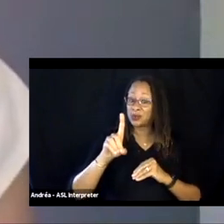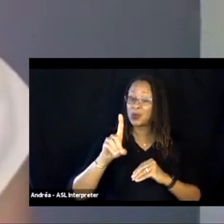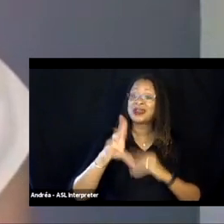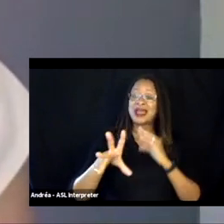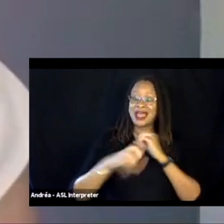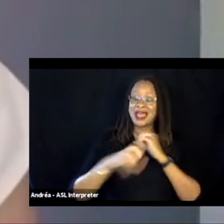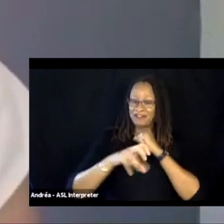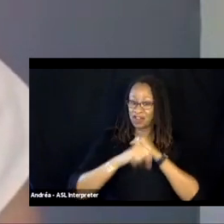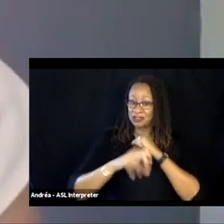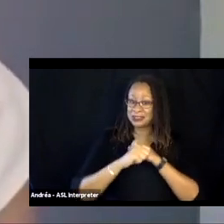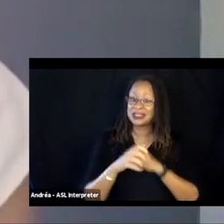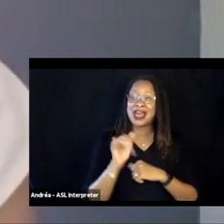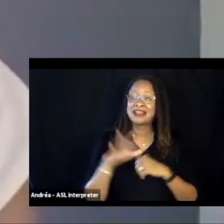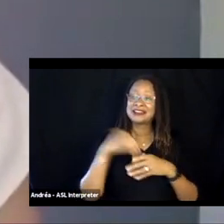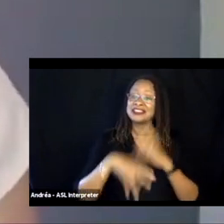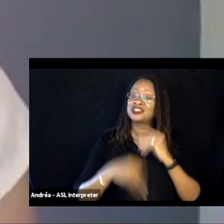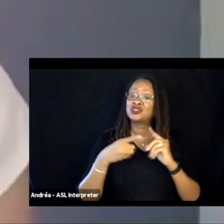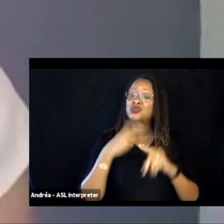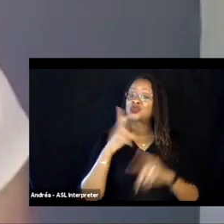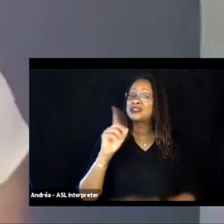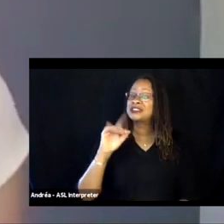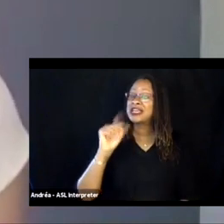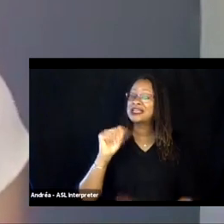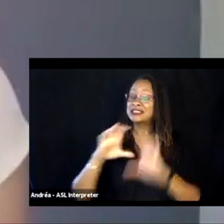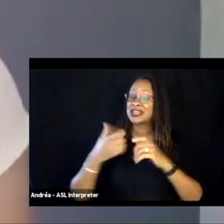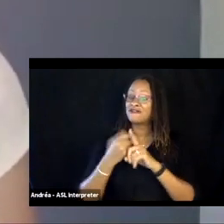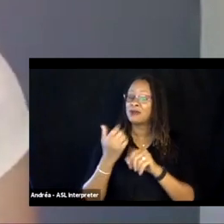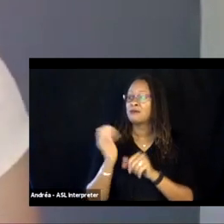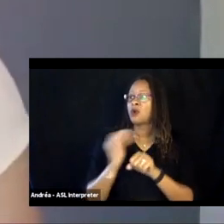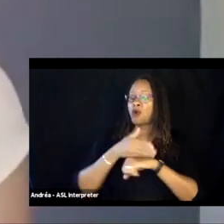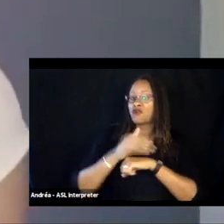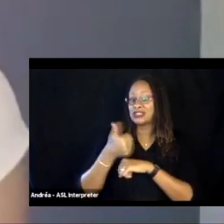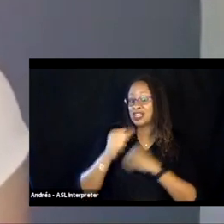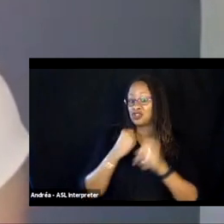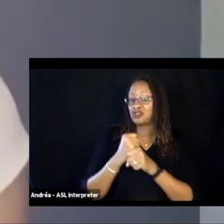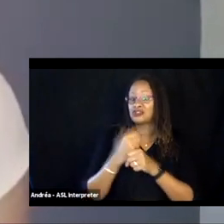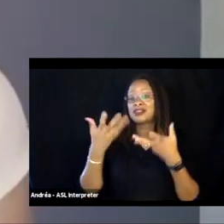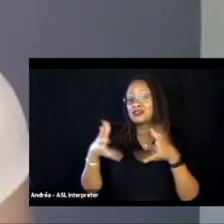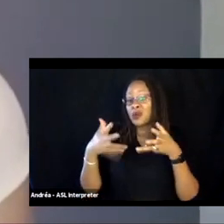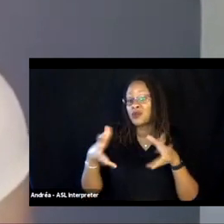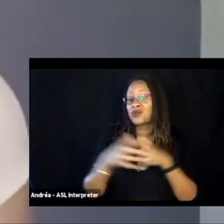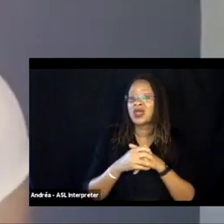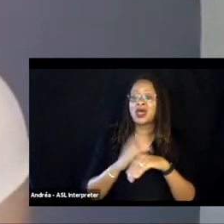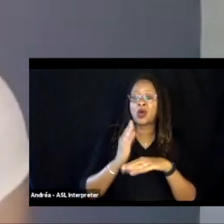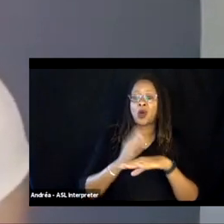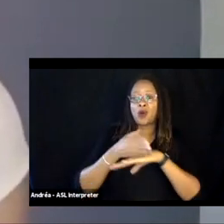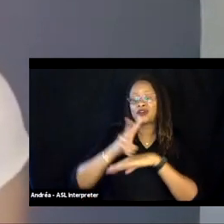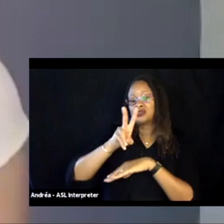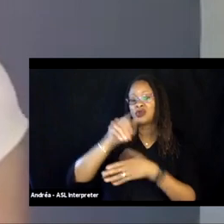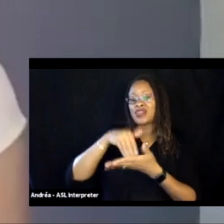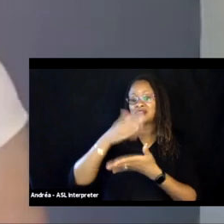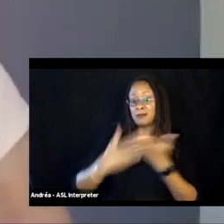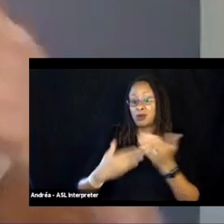advertisements. And this is in addition to a data set from over a decade that is already over 2,000